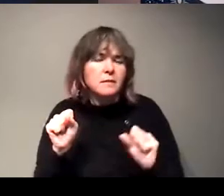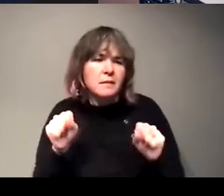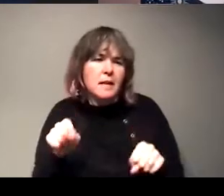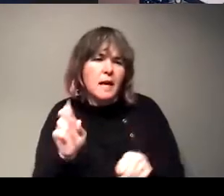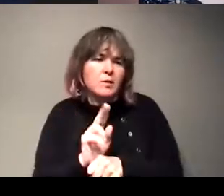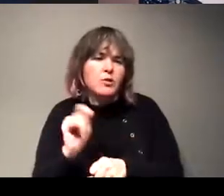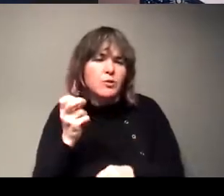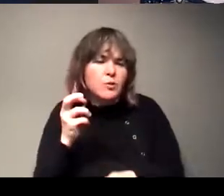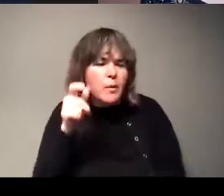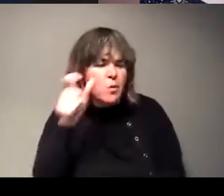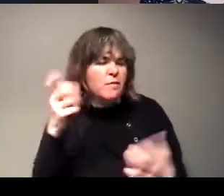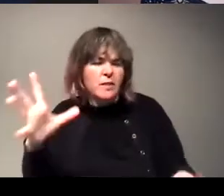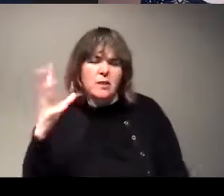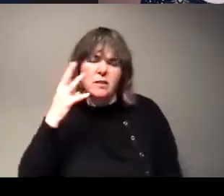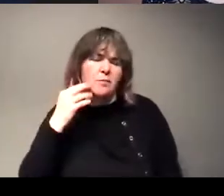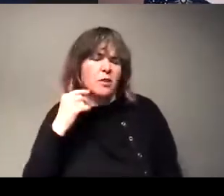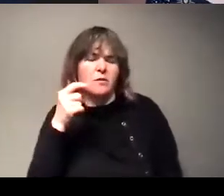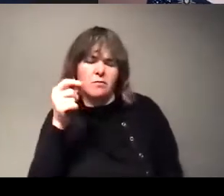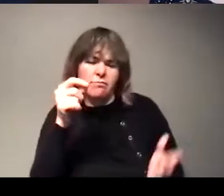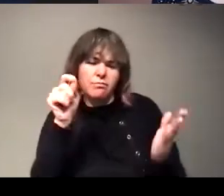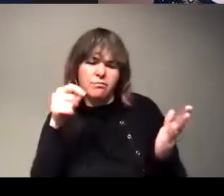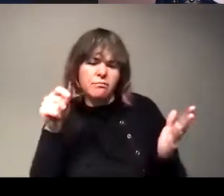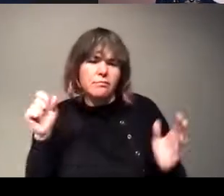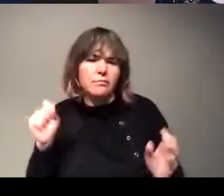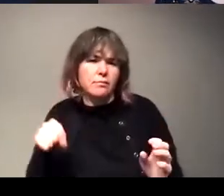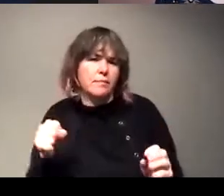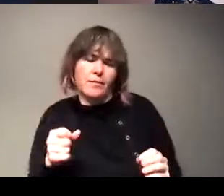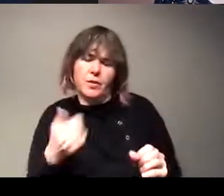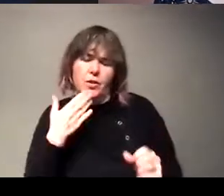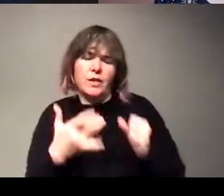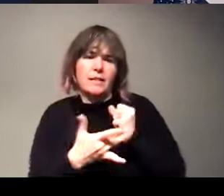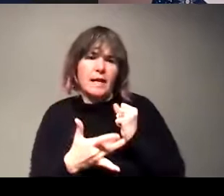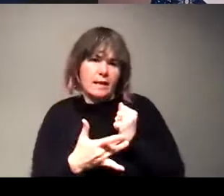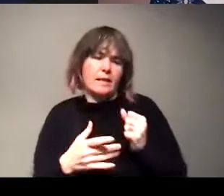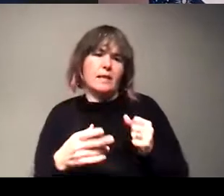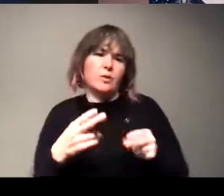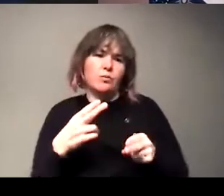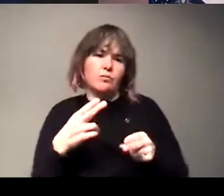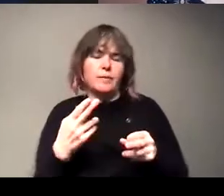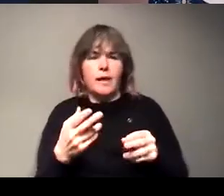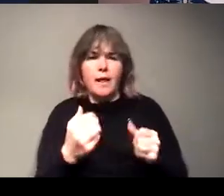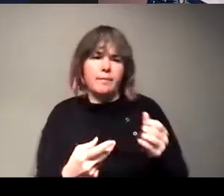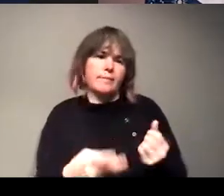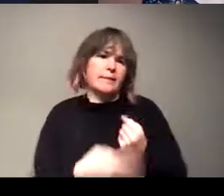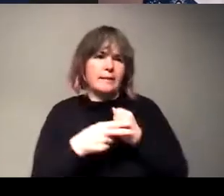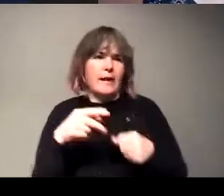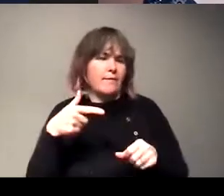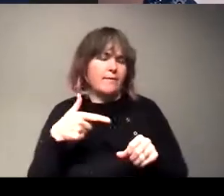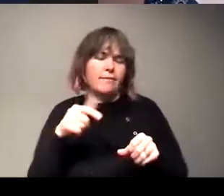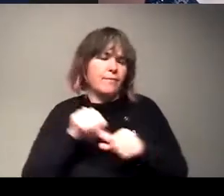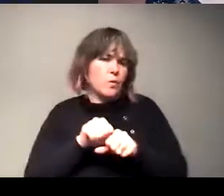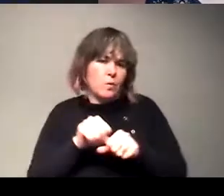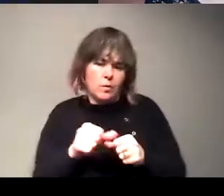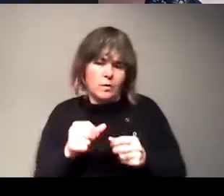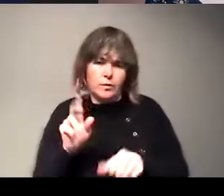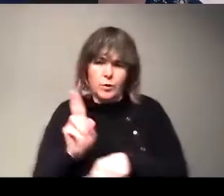Jupiter and the moon. Like we've definitely done this. This is like a technique that is great to kind of shorten your fuel usage and use the gravity of the planet to help you along